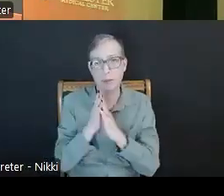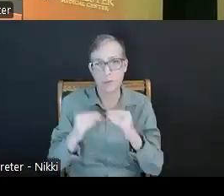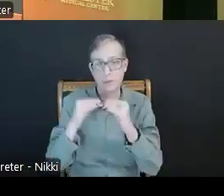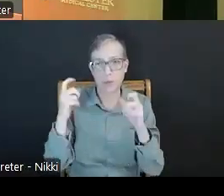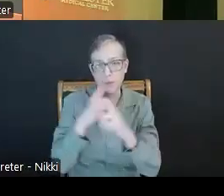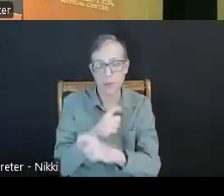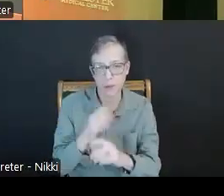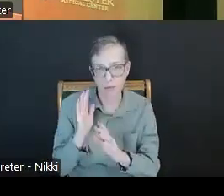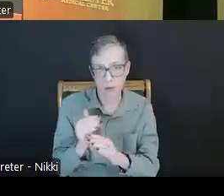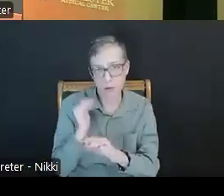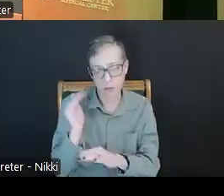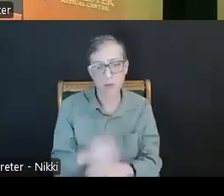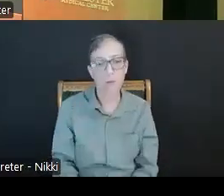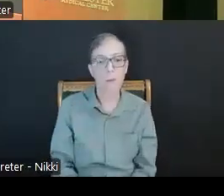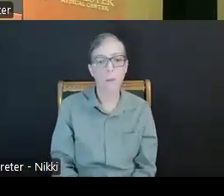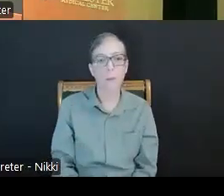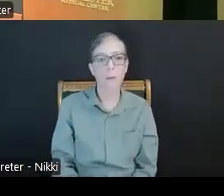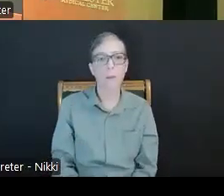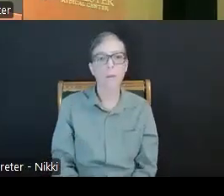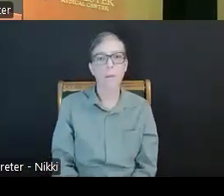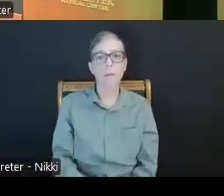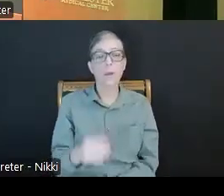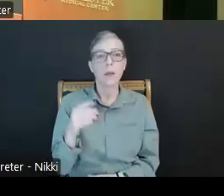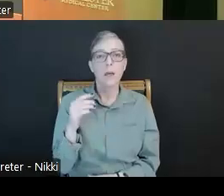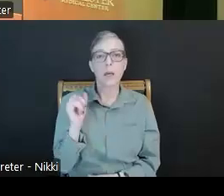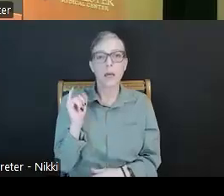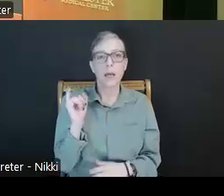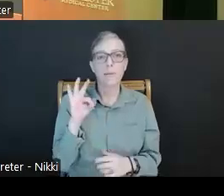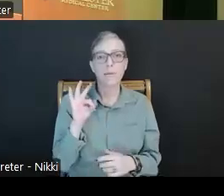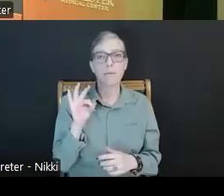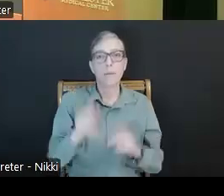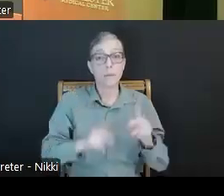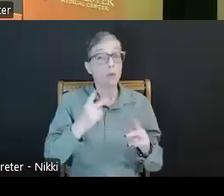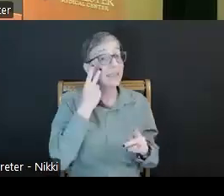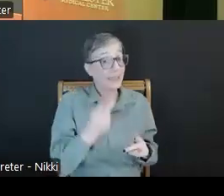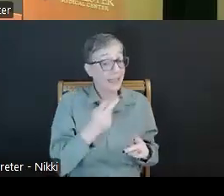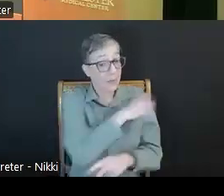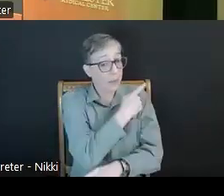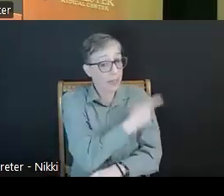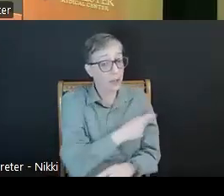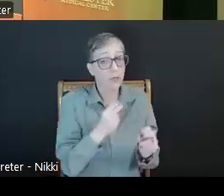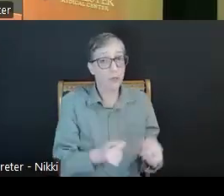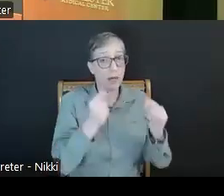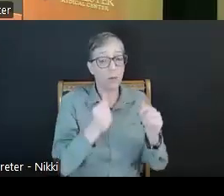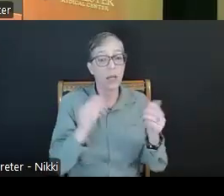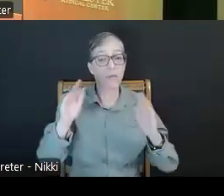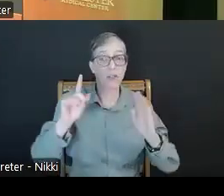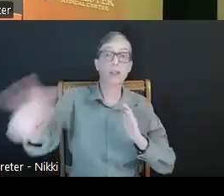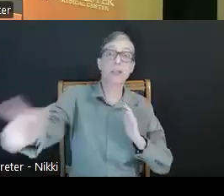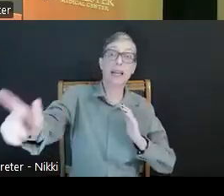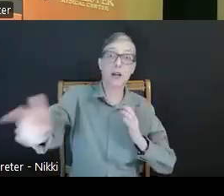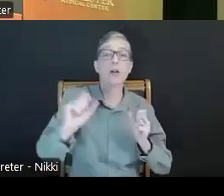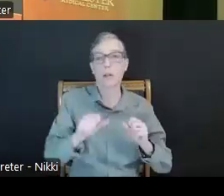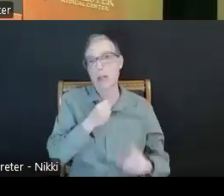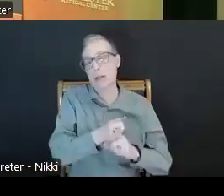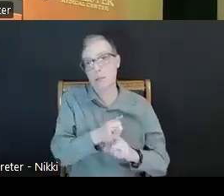Also, the people who see someone immediately have a huge bearing on how the case goes. So that's the medical team. Then we go back